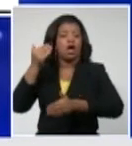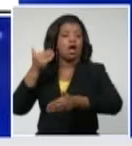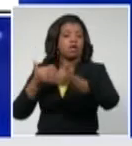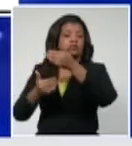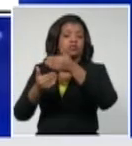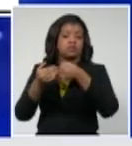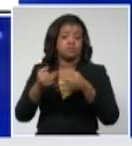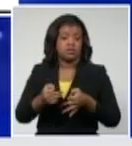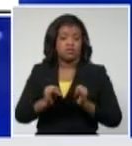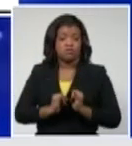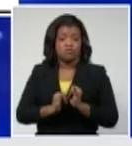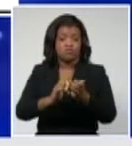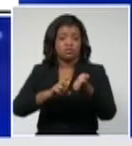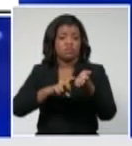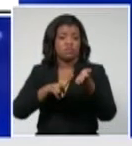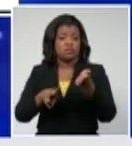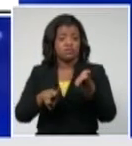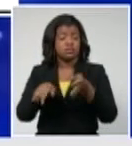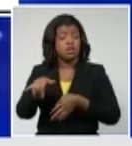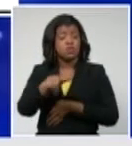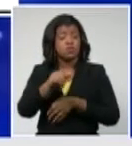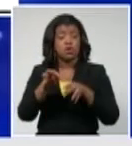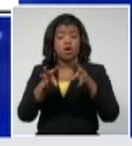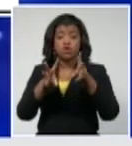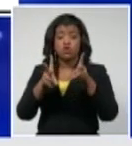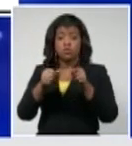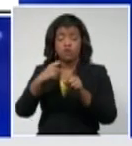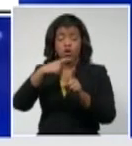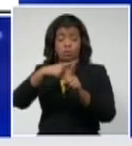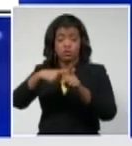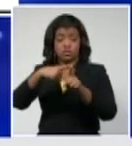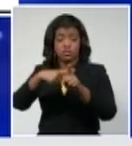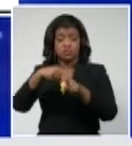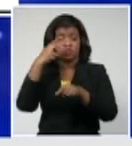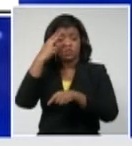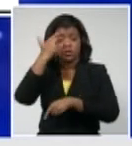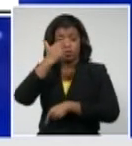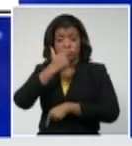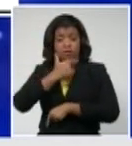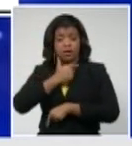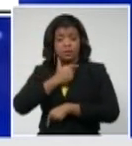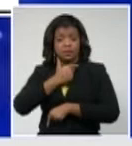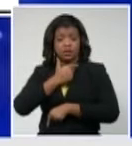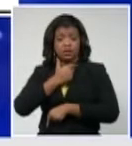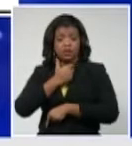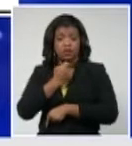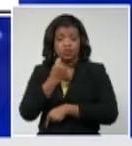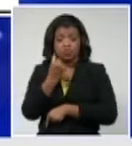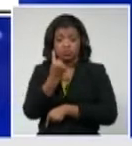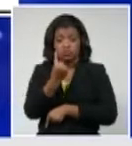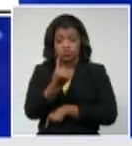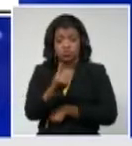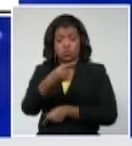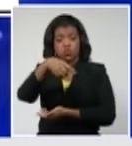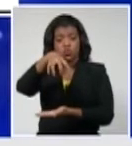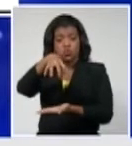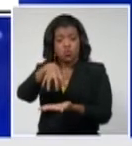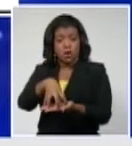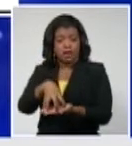1.55, Santiago de Cuba 0.77, Camagüey 0.39, Villa